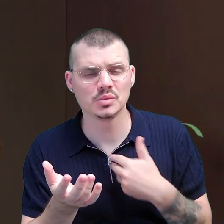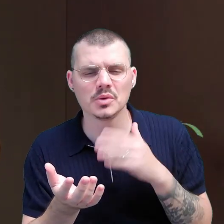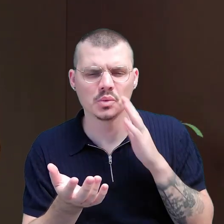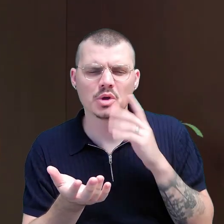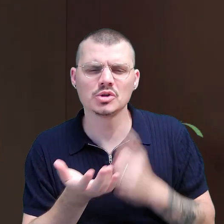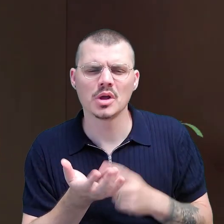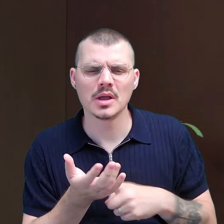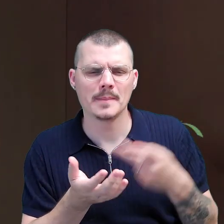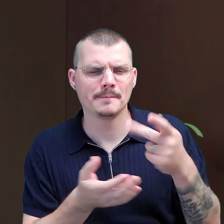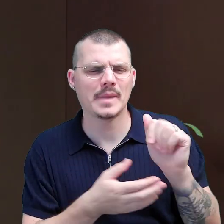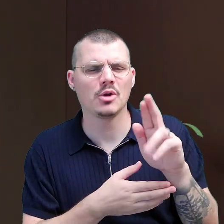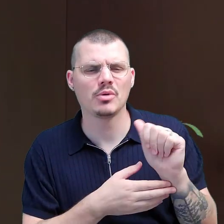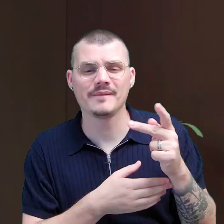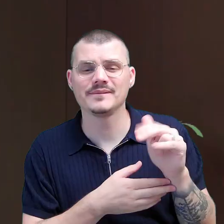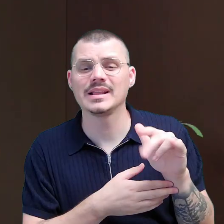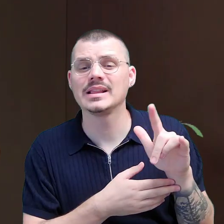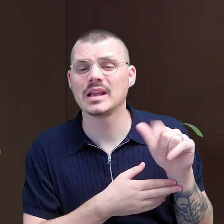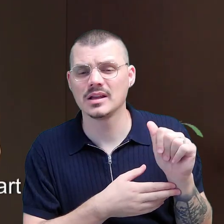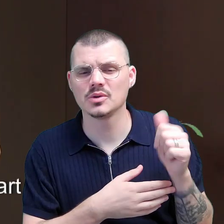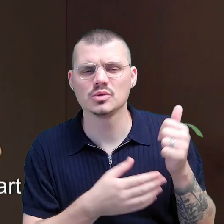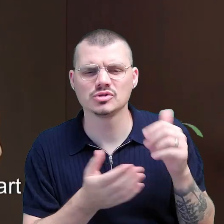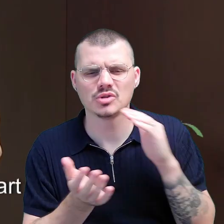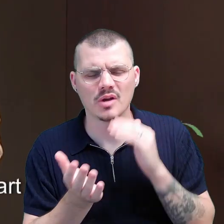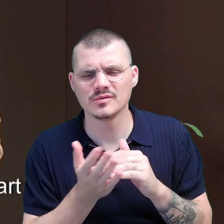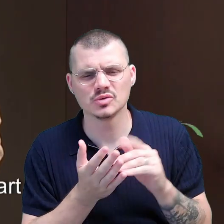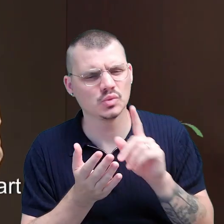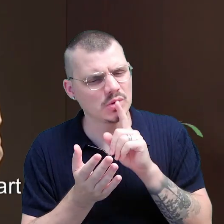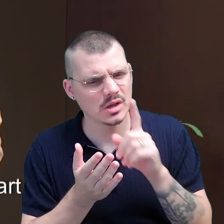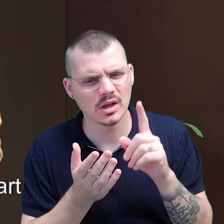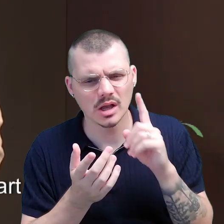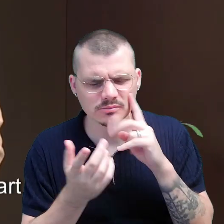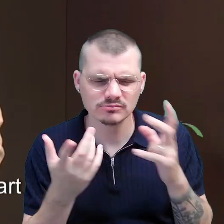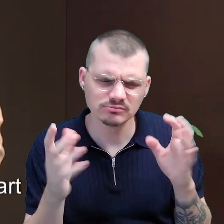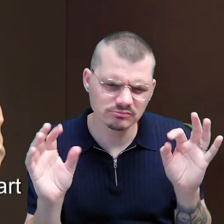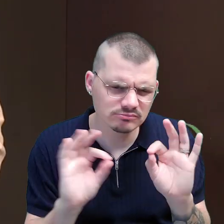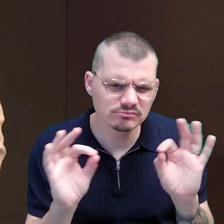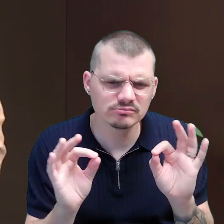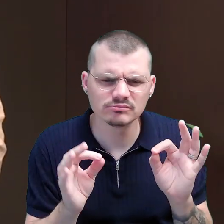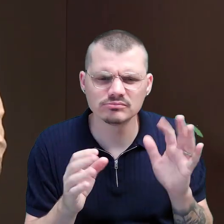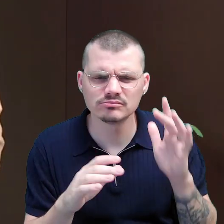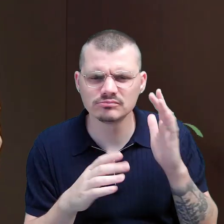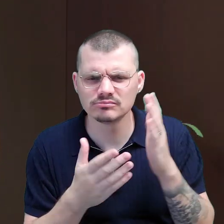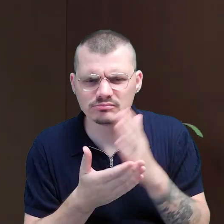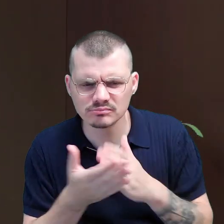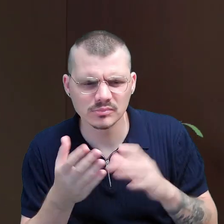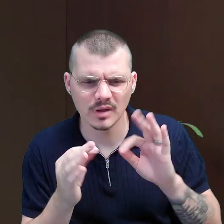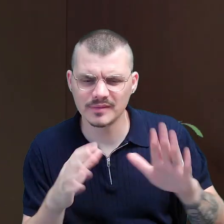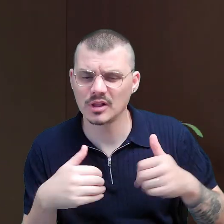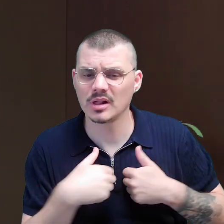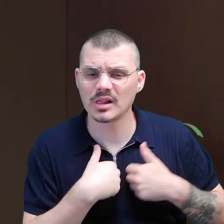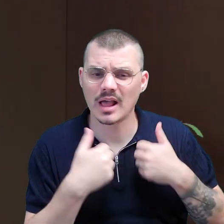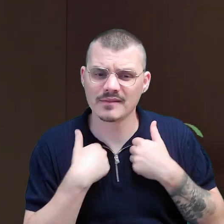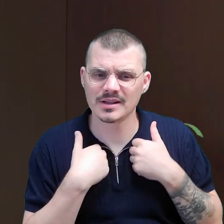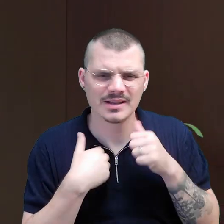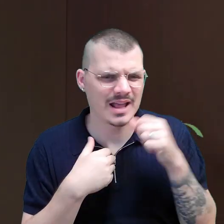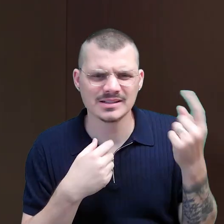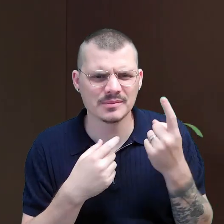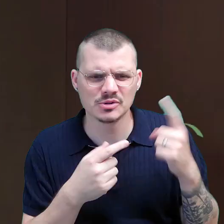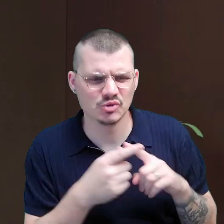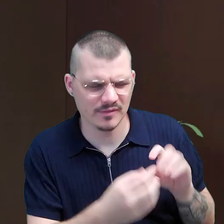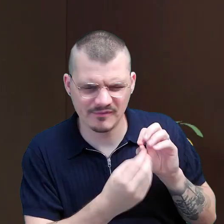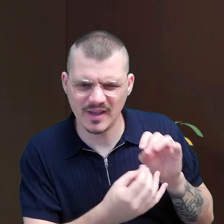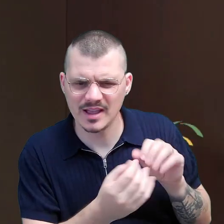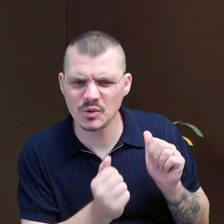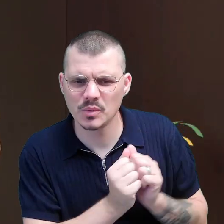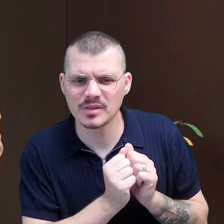about paraphilias, which are often just a really harmless and interesting part of a person's life, not something to fight